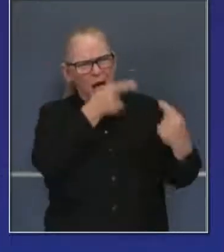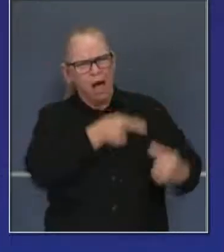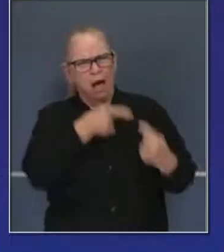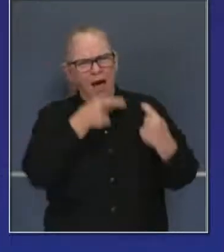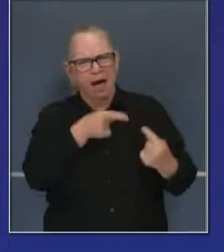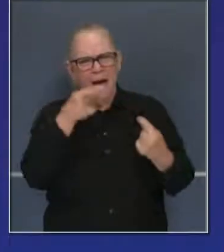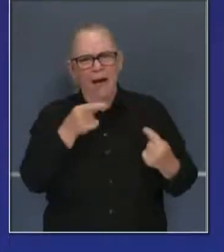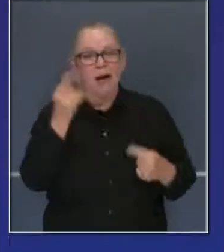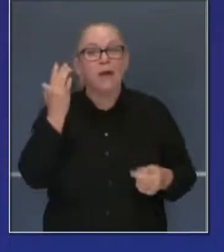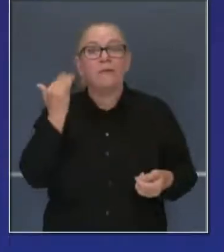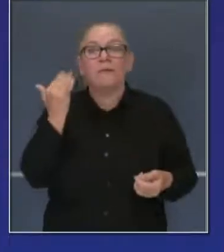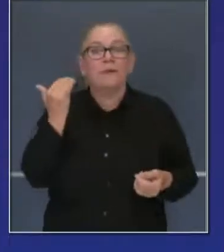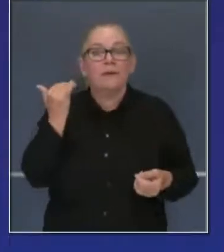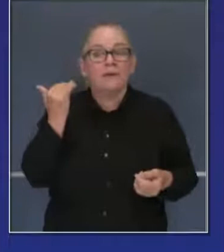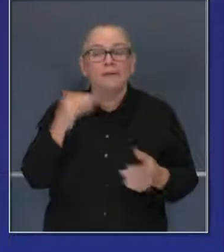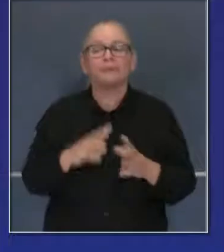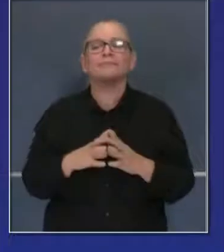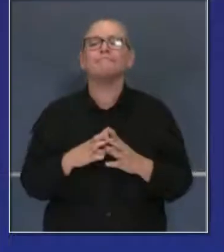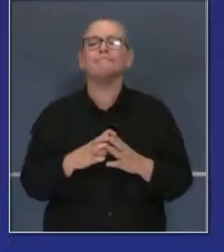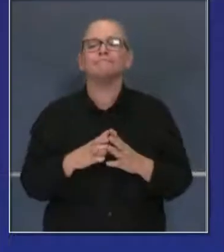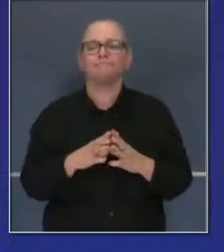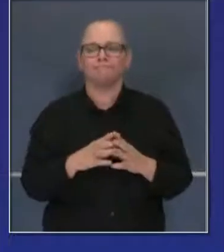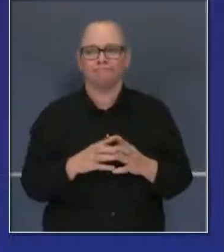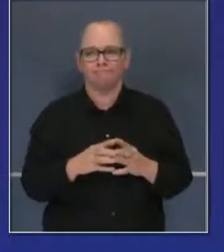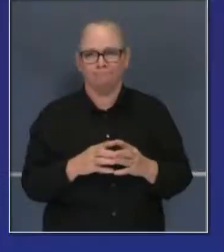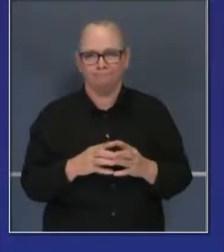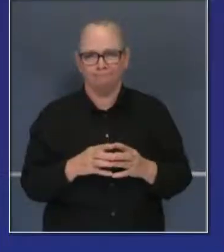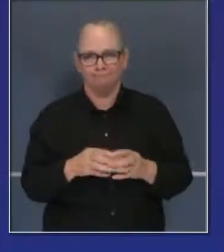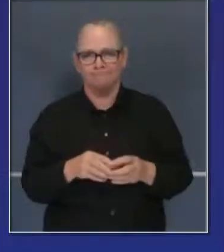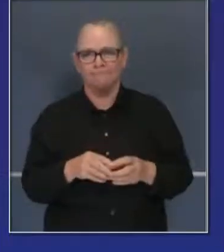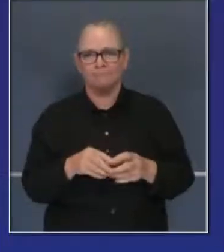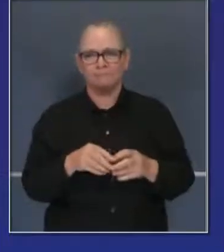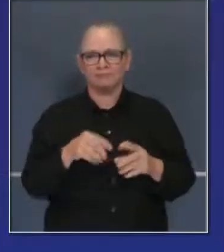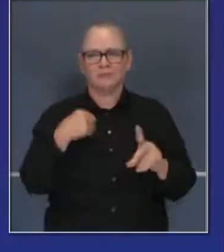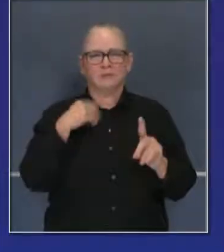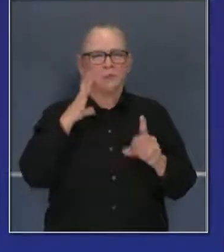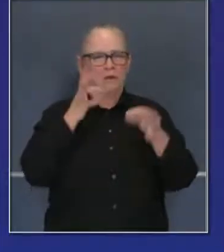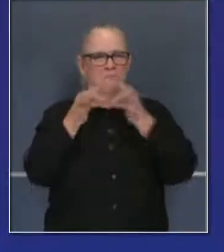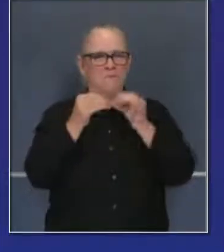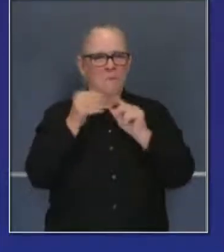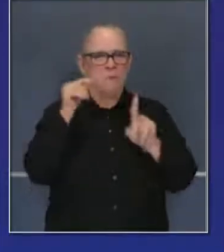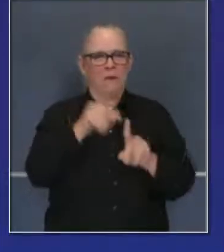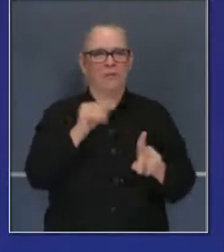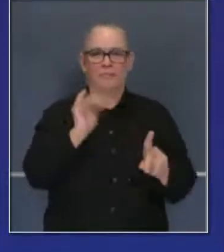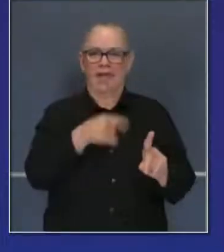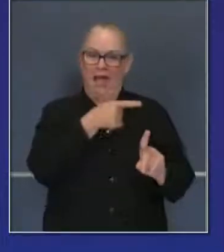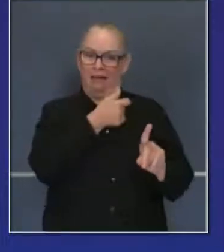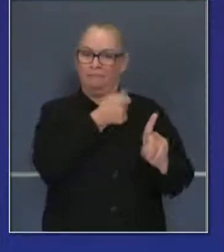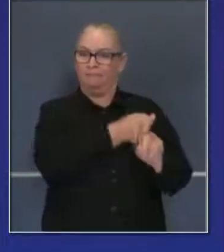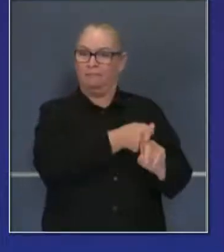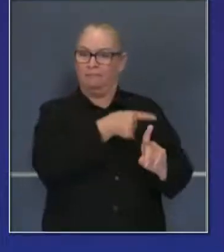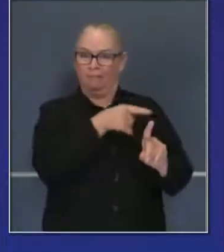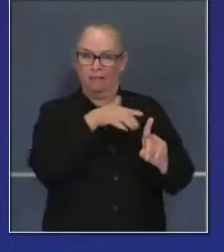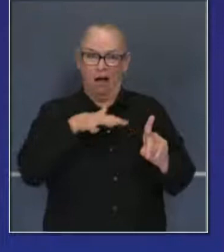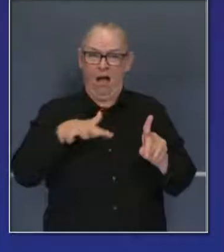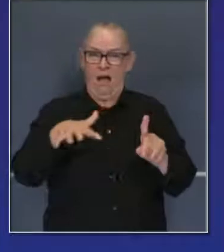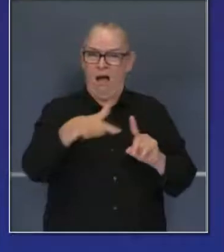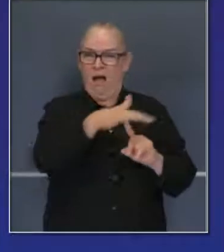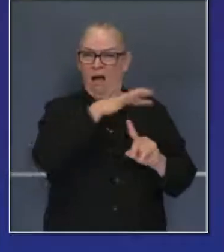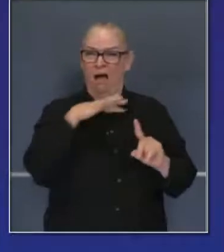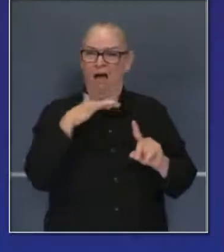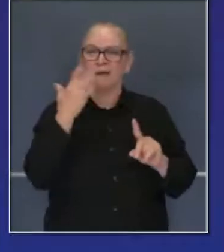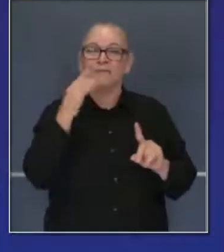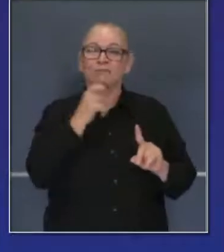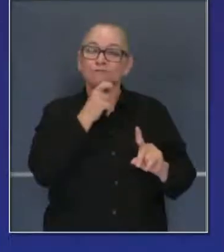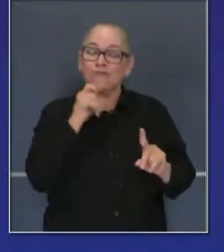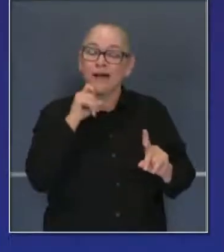fire impacted explicitly, or rather specifically, fire that's being impacted by the drought